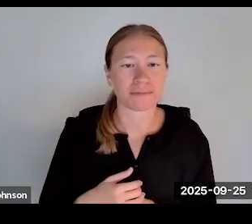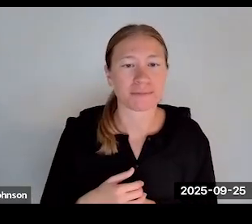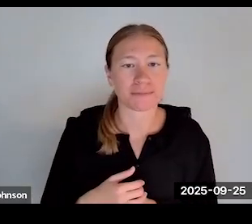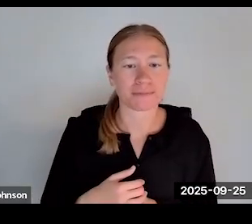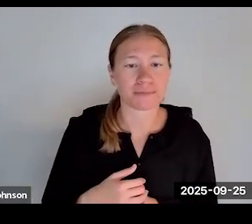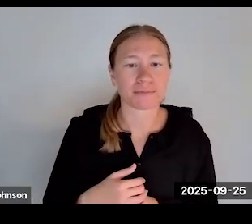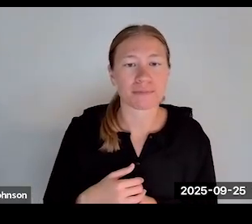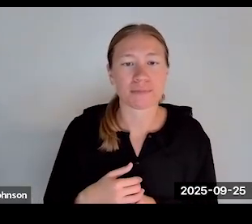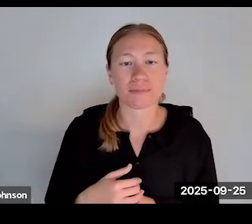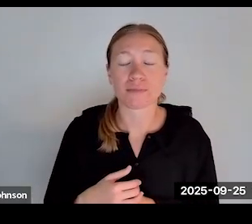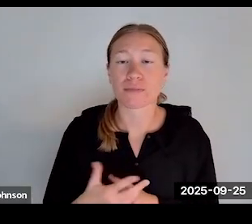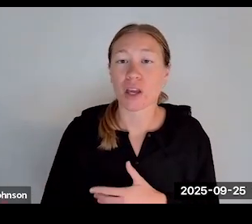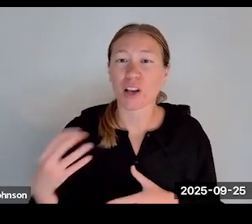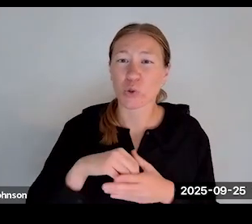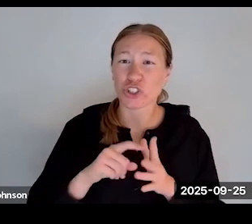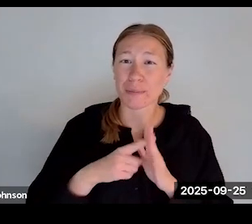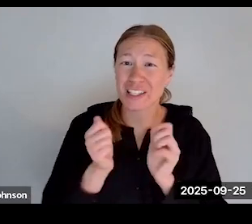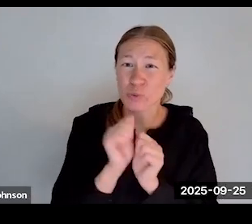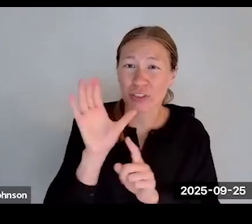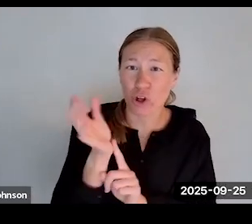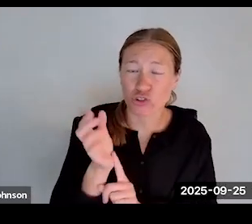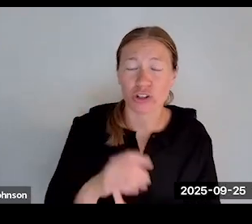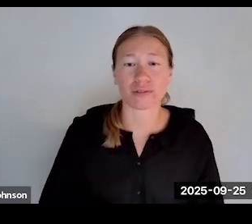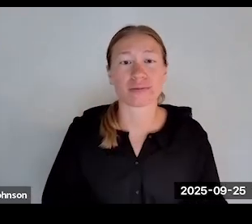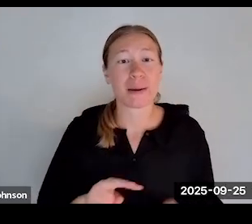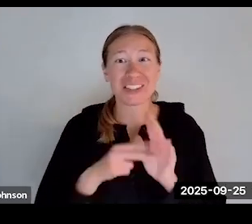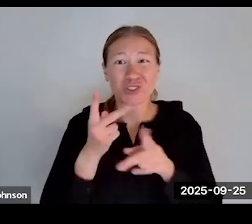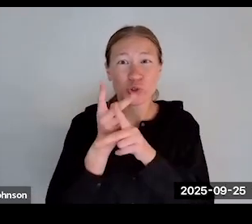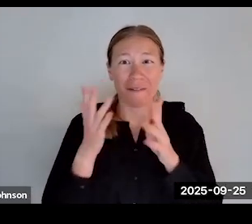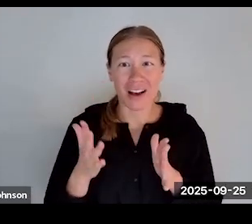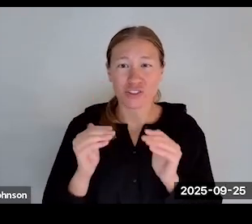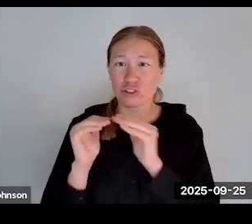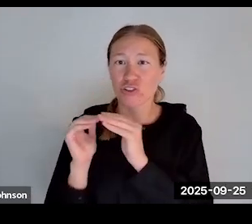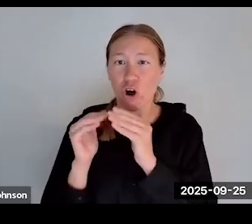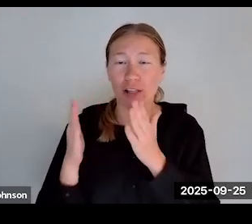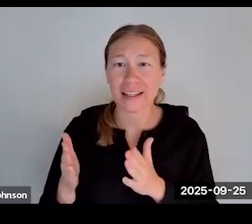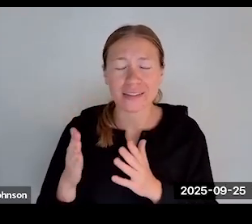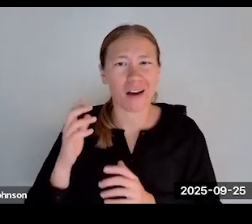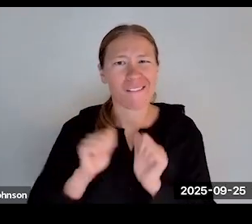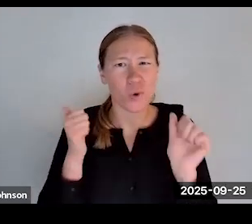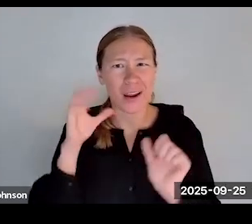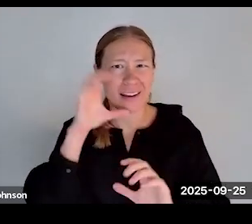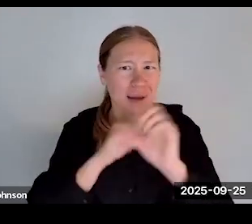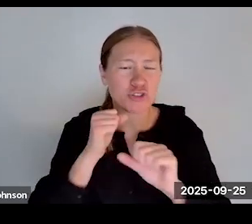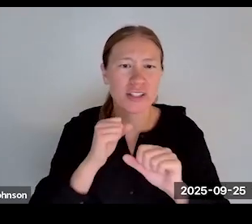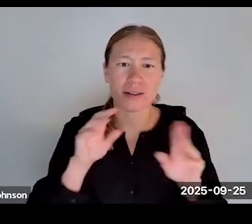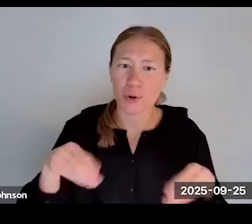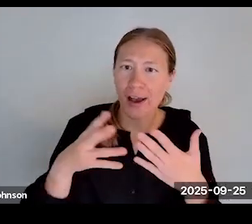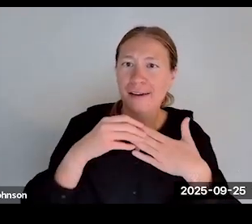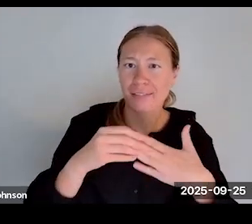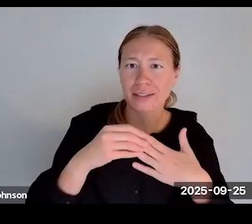Inclusion really starts with our culture. Supervisors and colleagues can avoid assumptions, provide flexibility, and